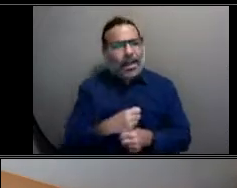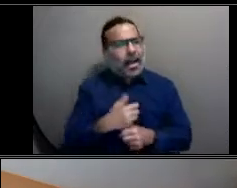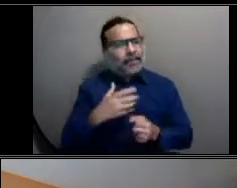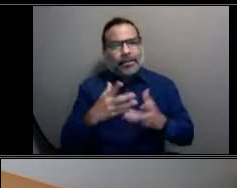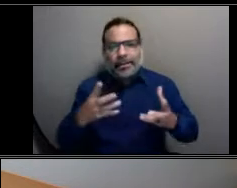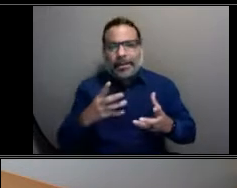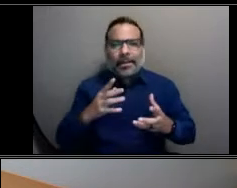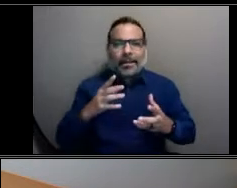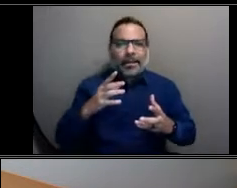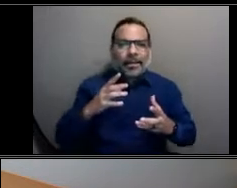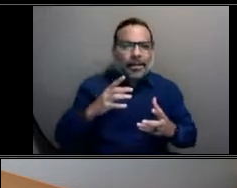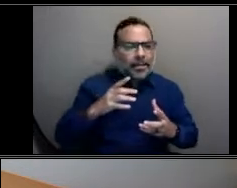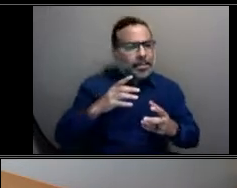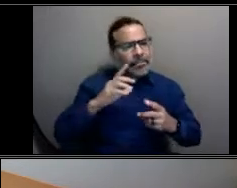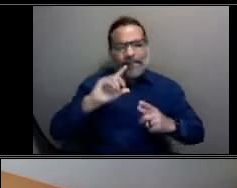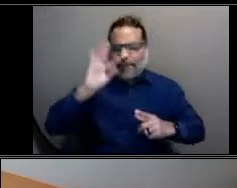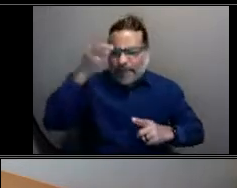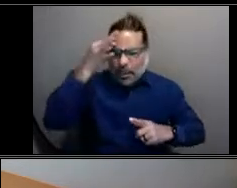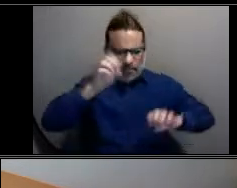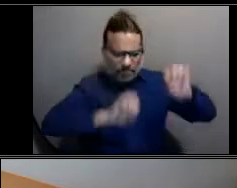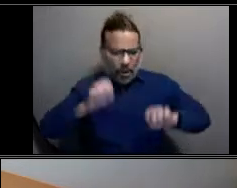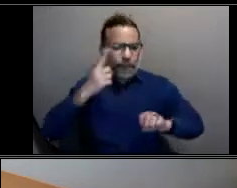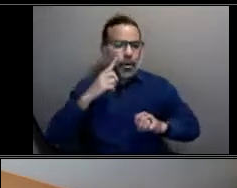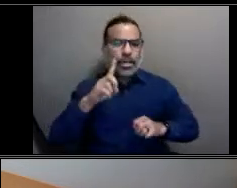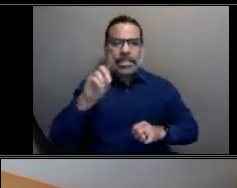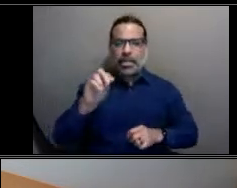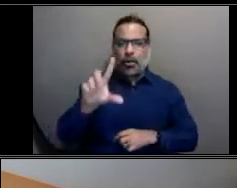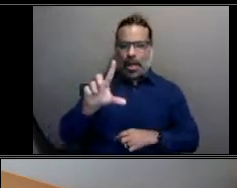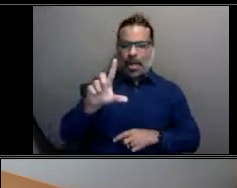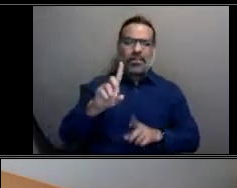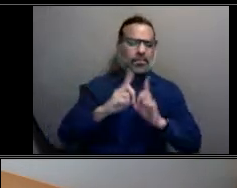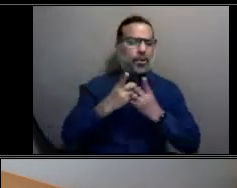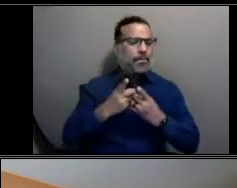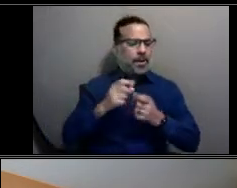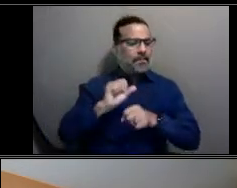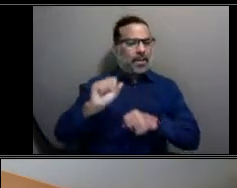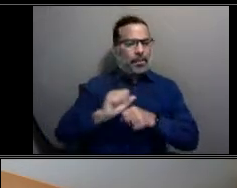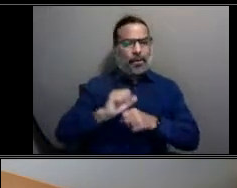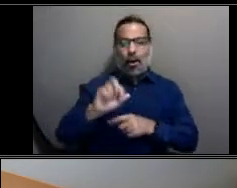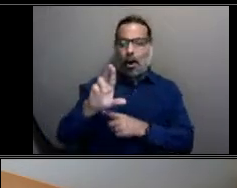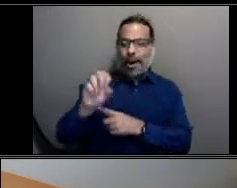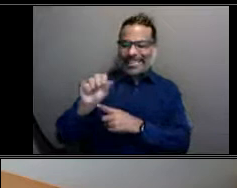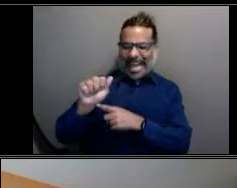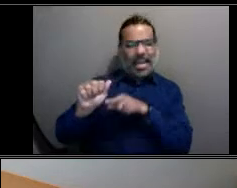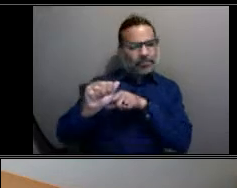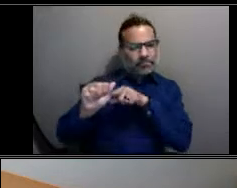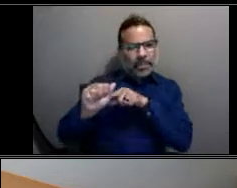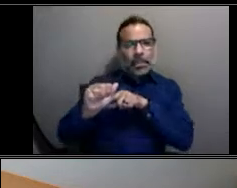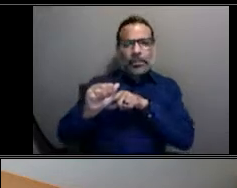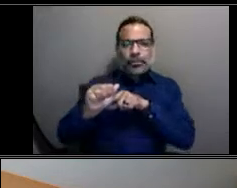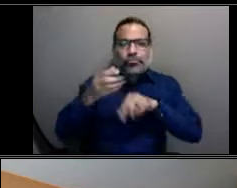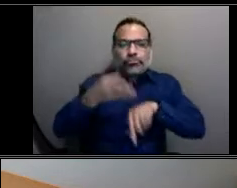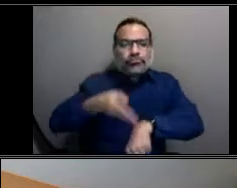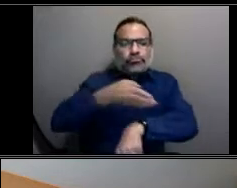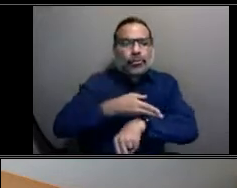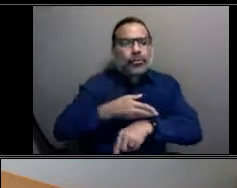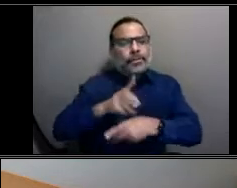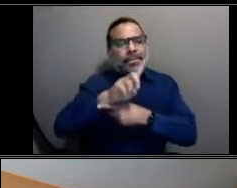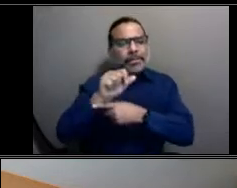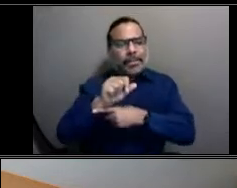state evaluations for the Department of Labor, for RSA, to improve disability employment access